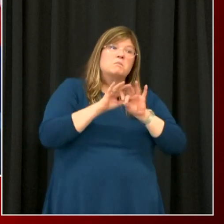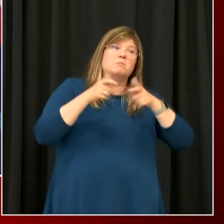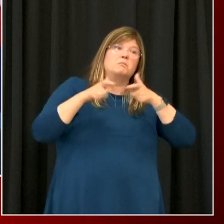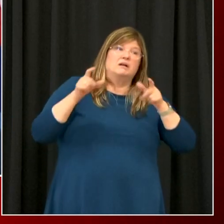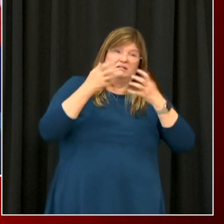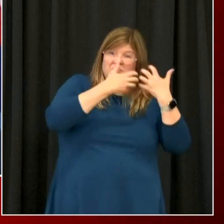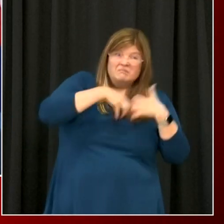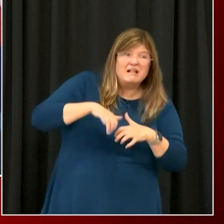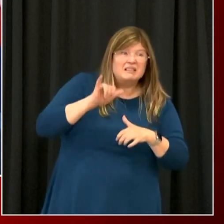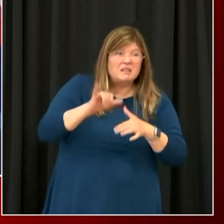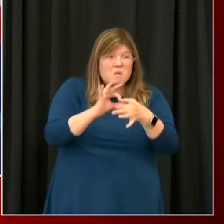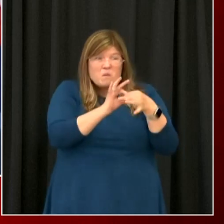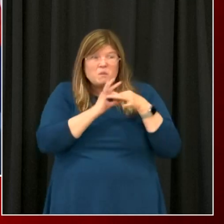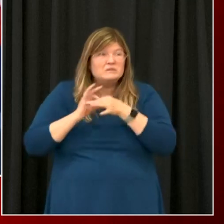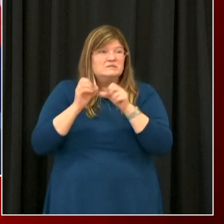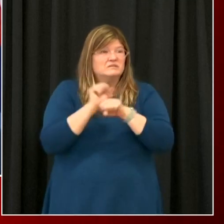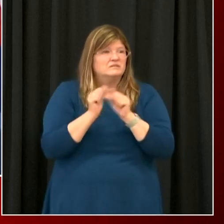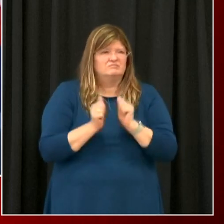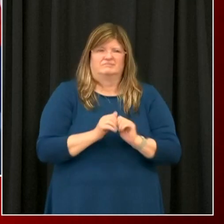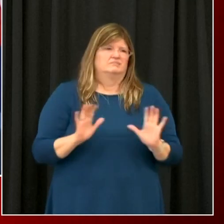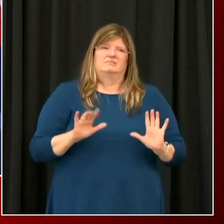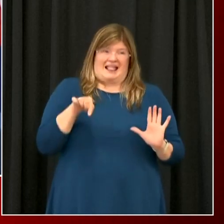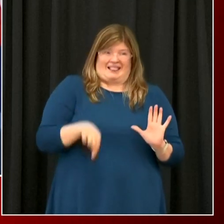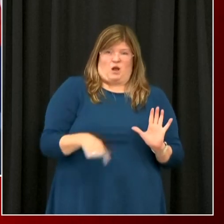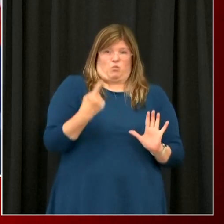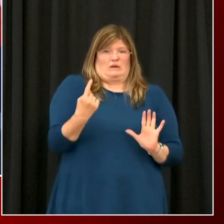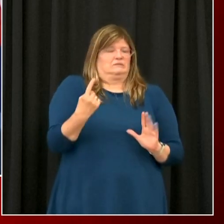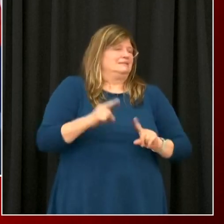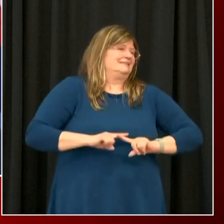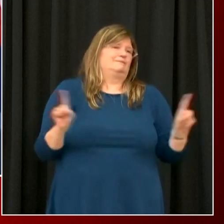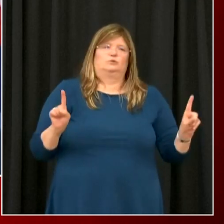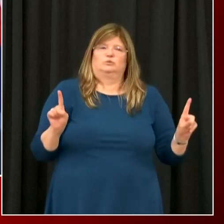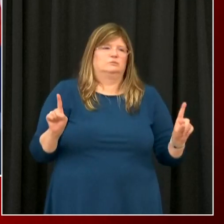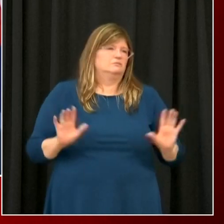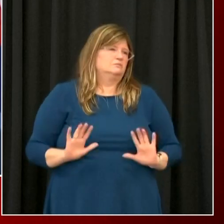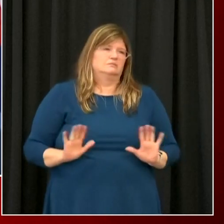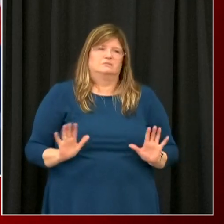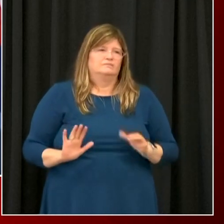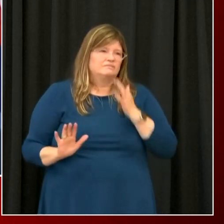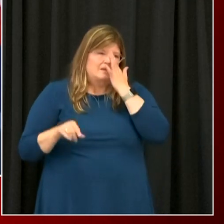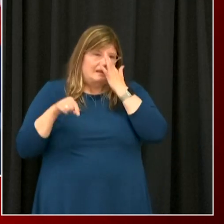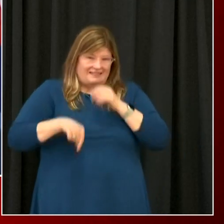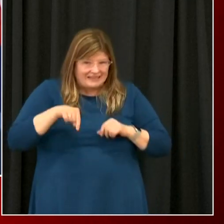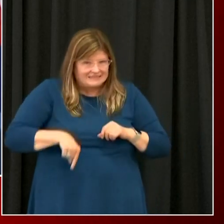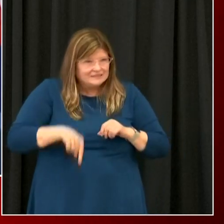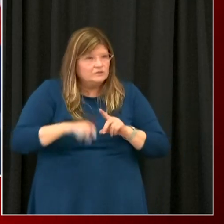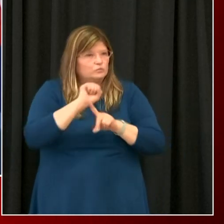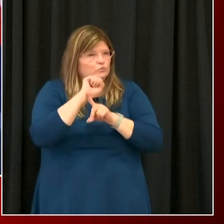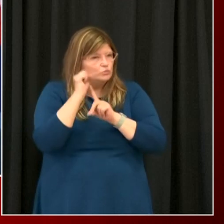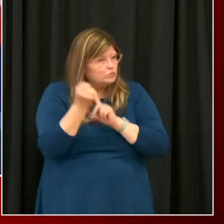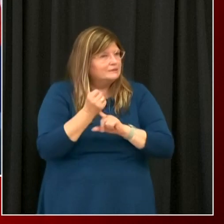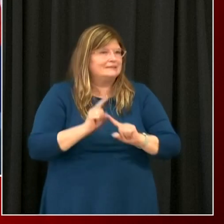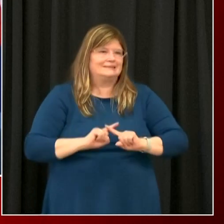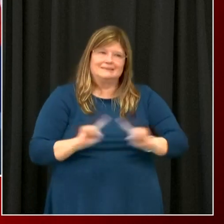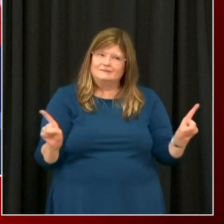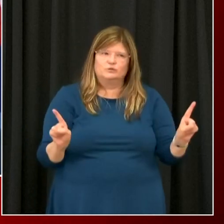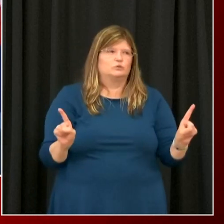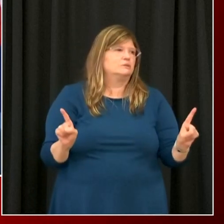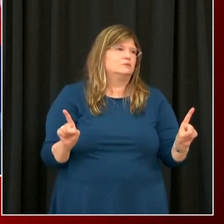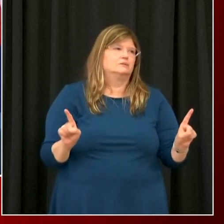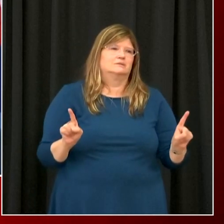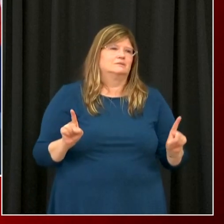cooperatively. This is a difference. This instance is a difference, and so we